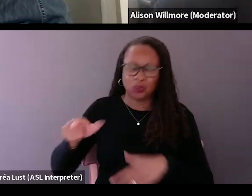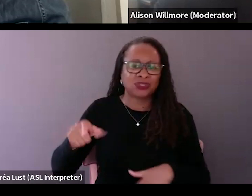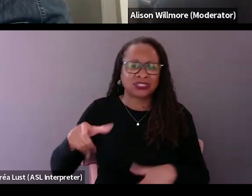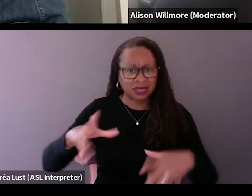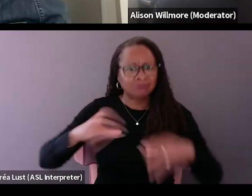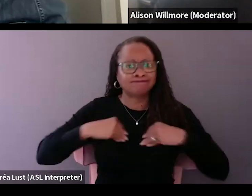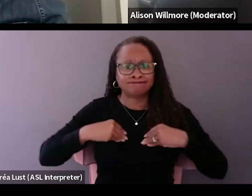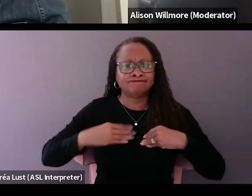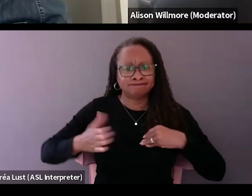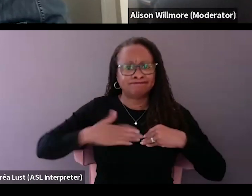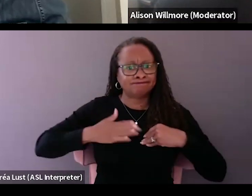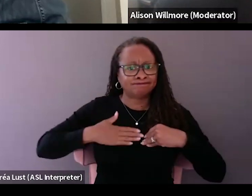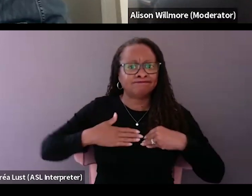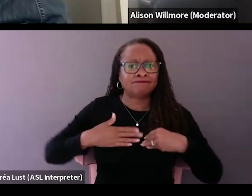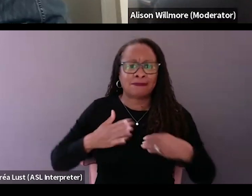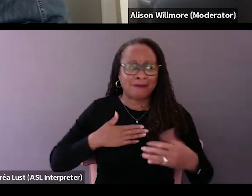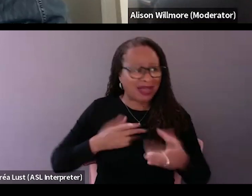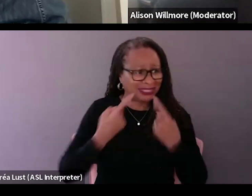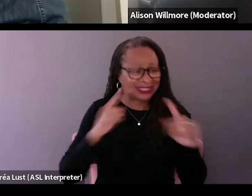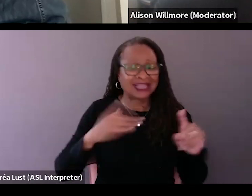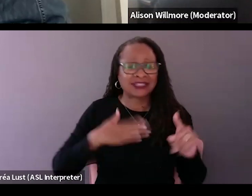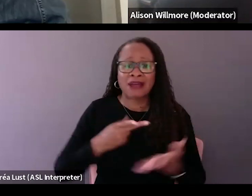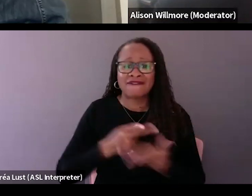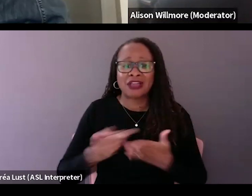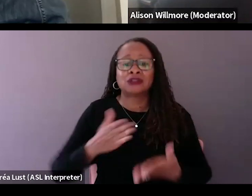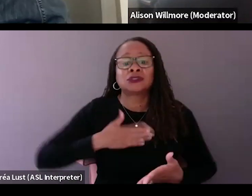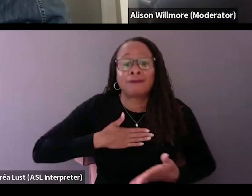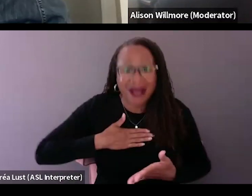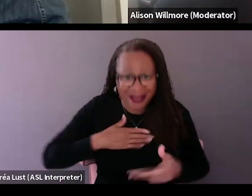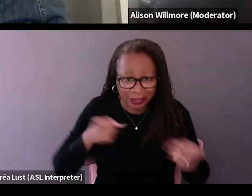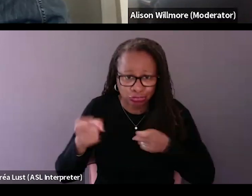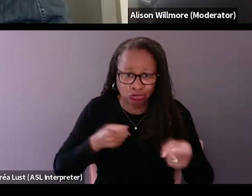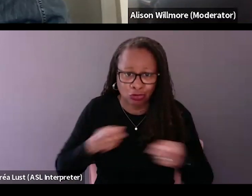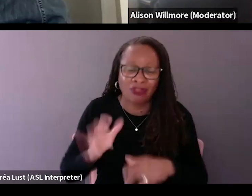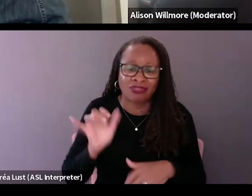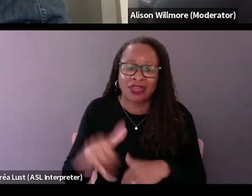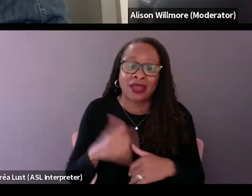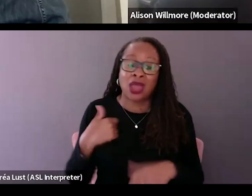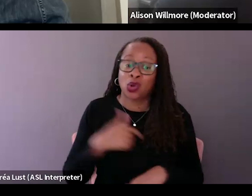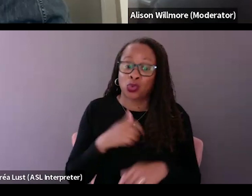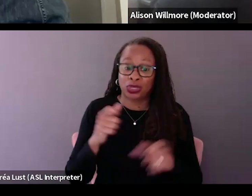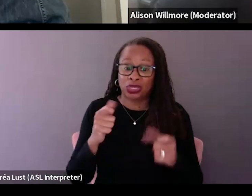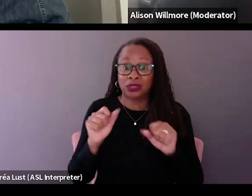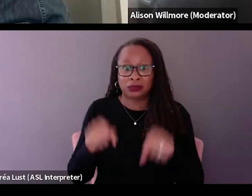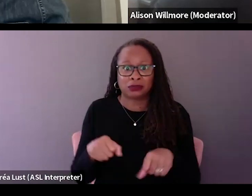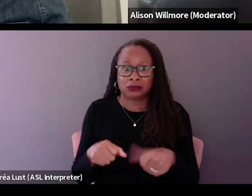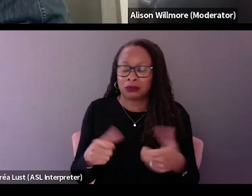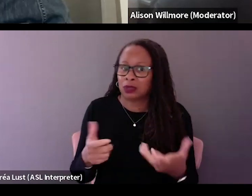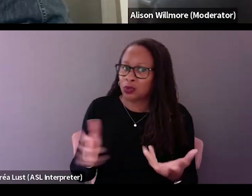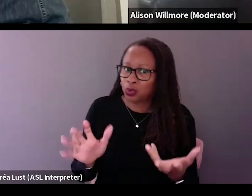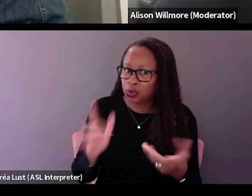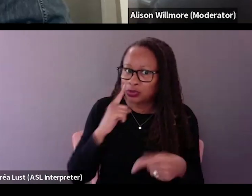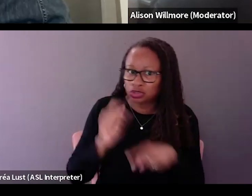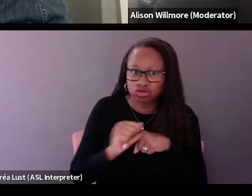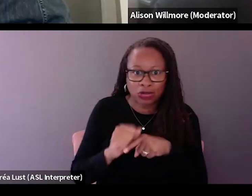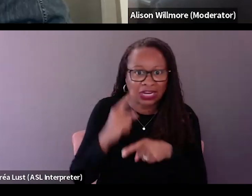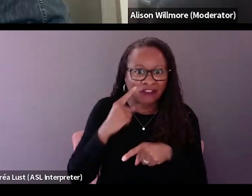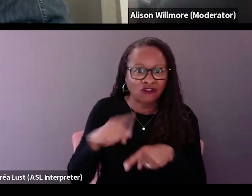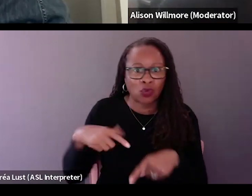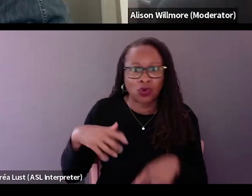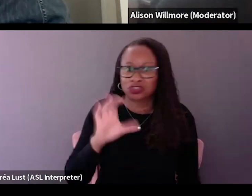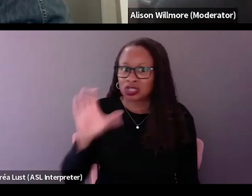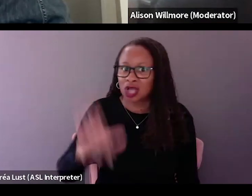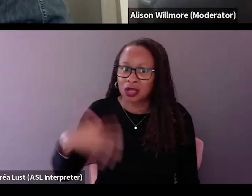could watch. I mean, we could make a whole film about the training for Chicago up to leading night. We filmed so much of that stuff, and it